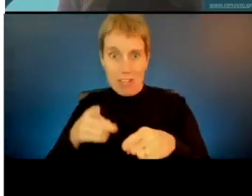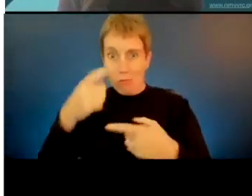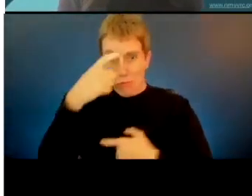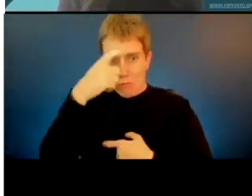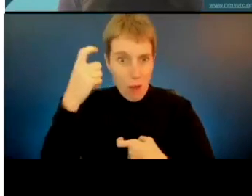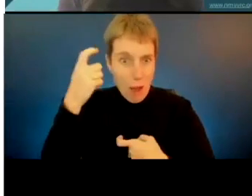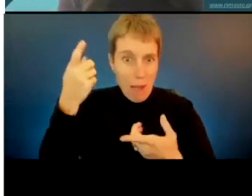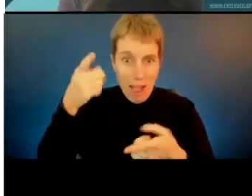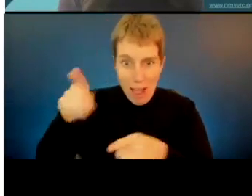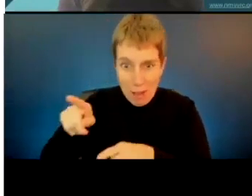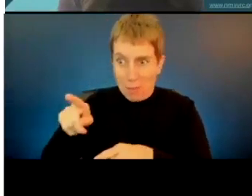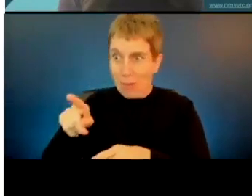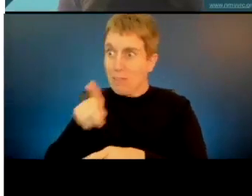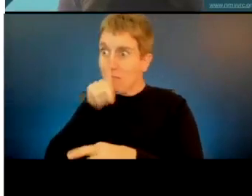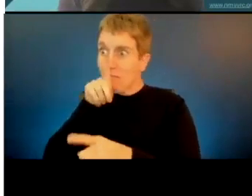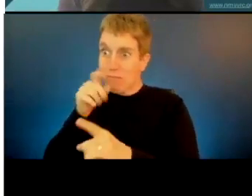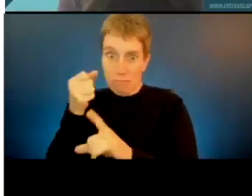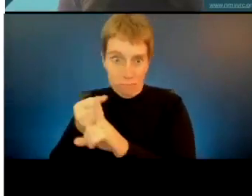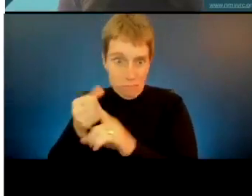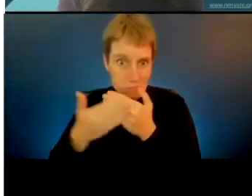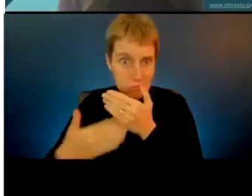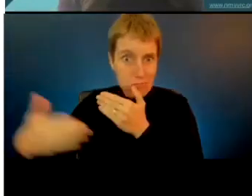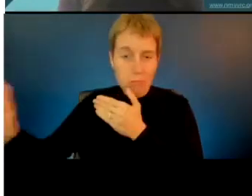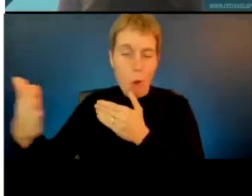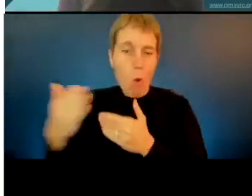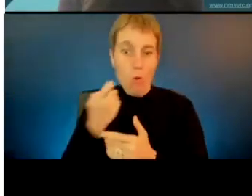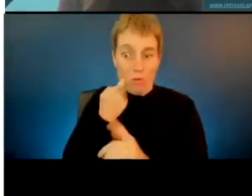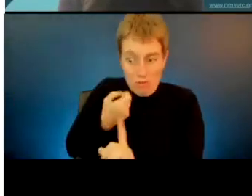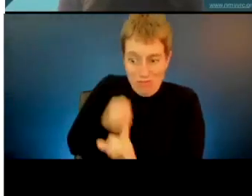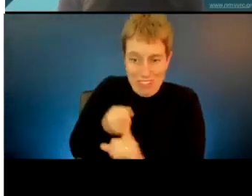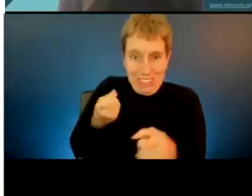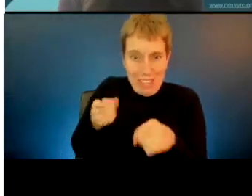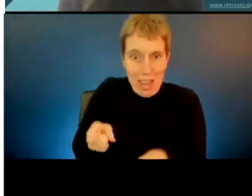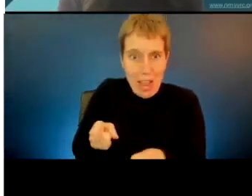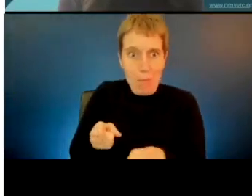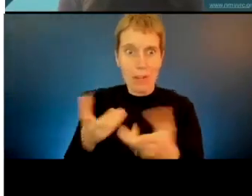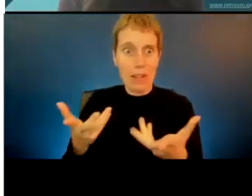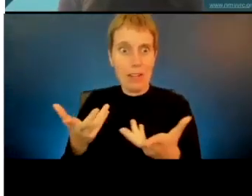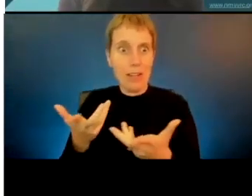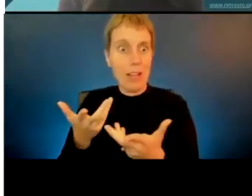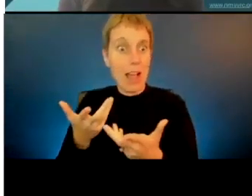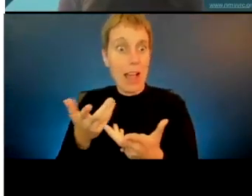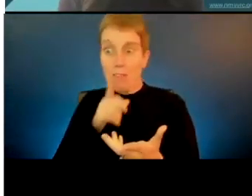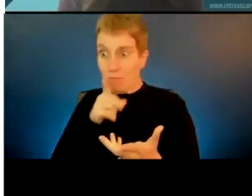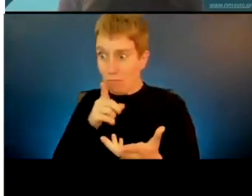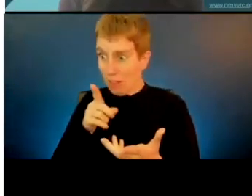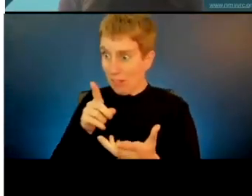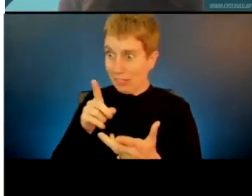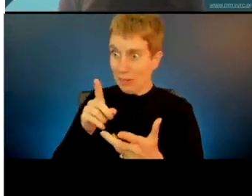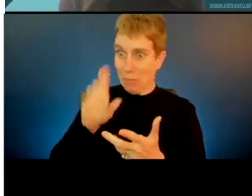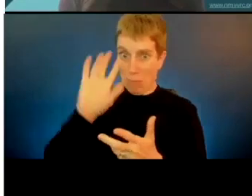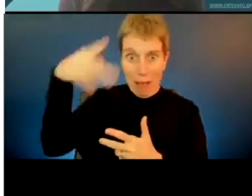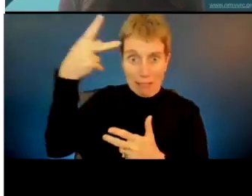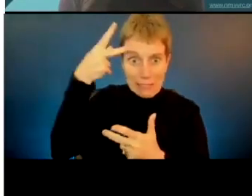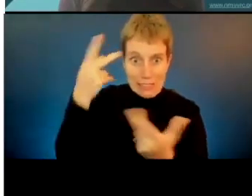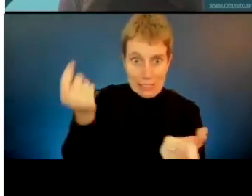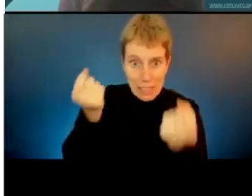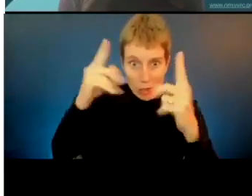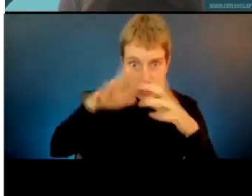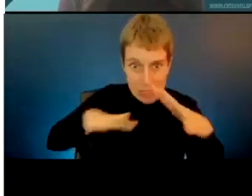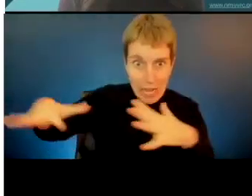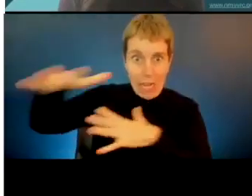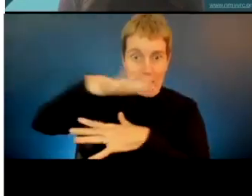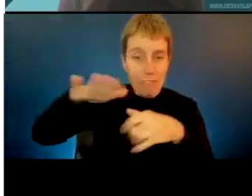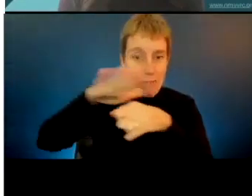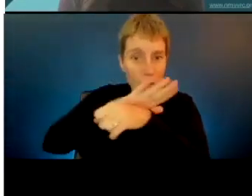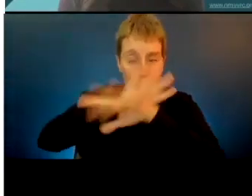live defendant? Is there political leadership that understands this? There's little in this that is new, just